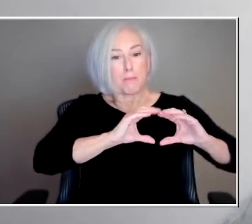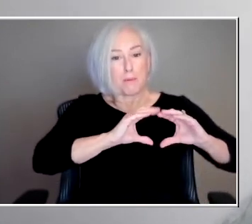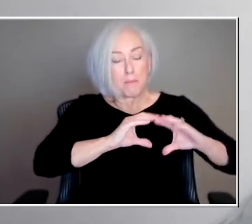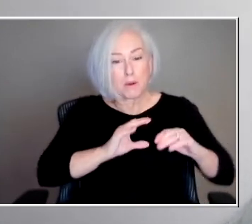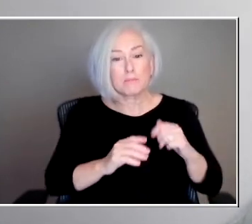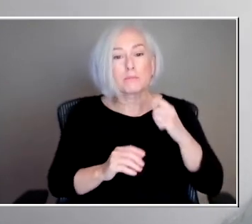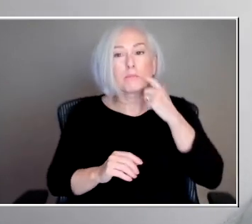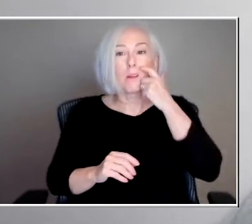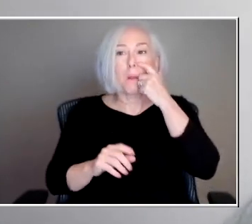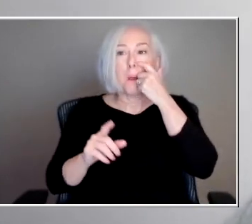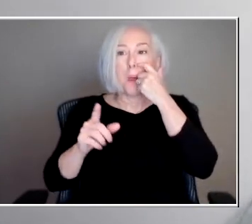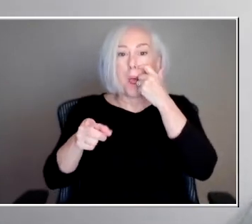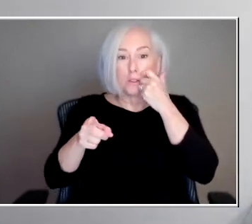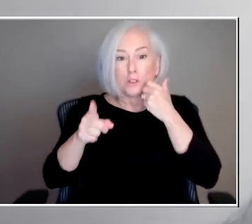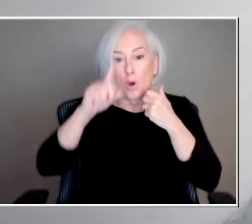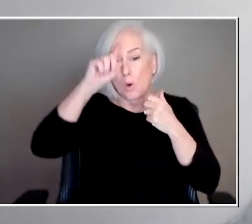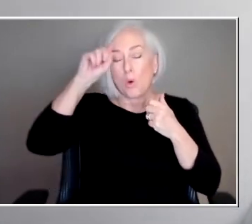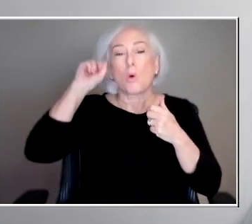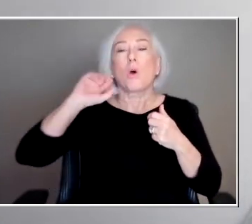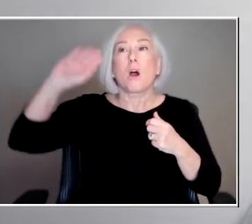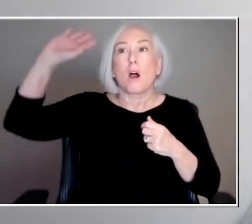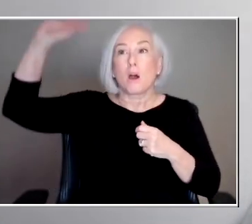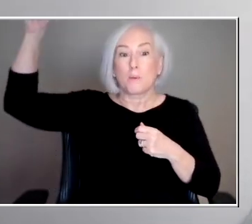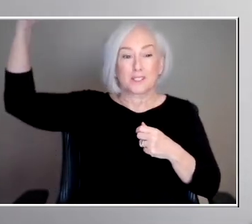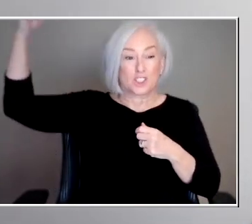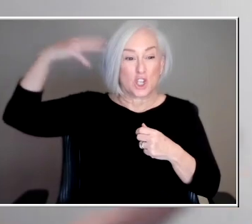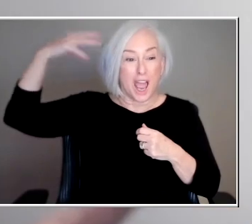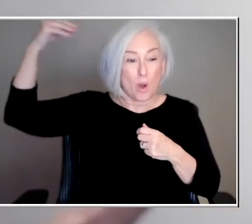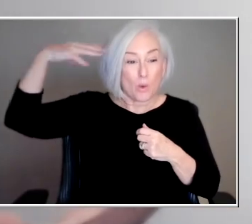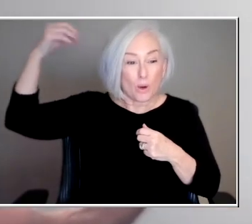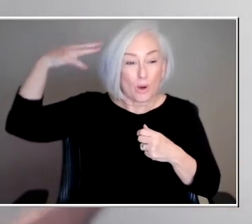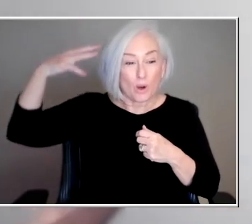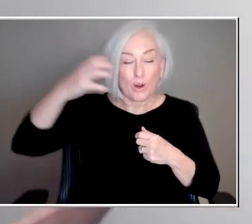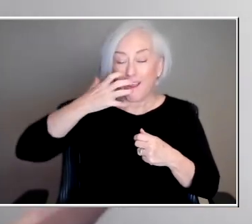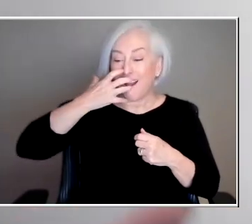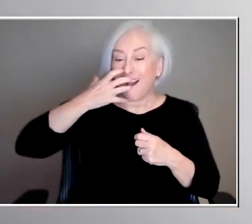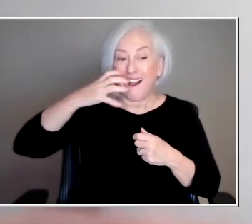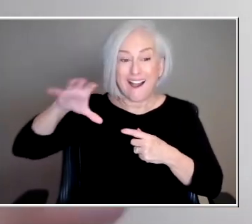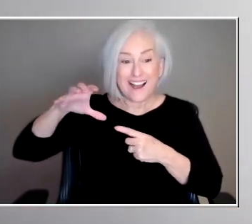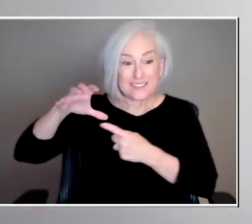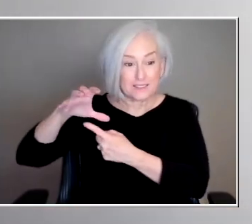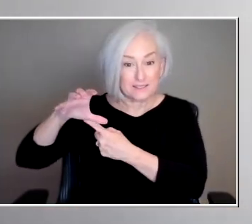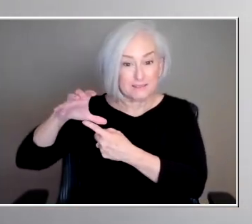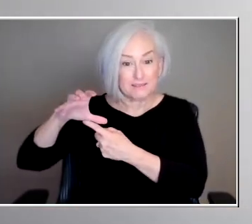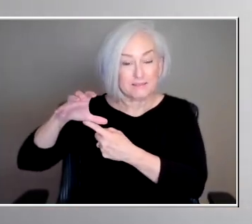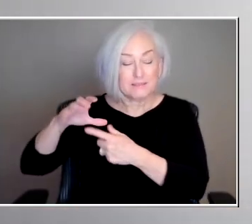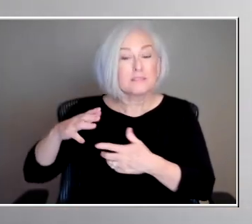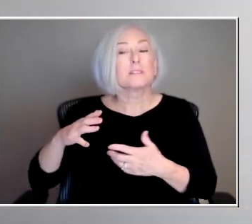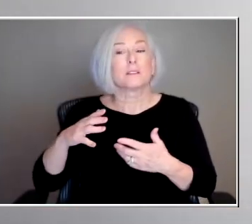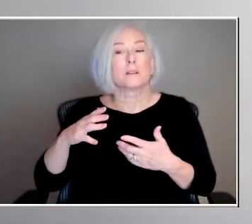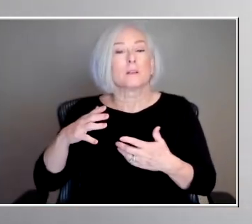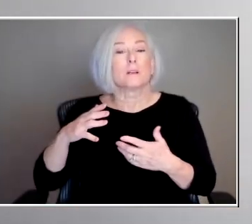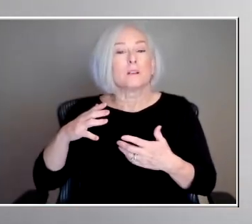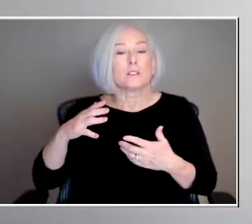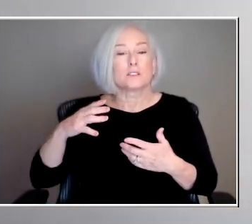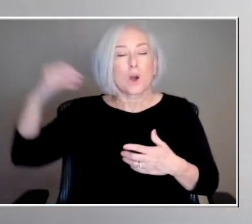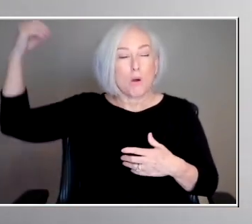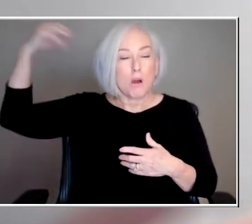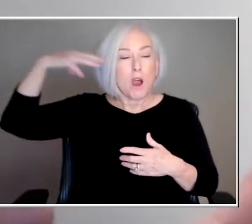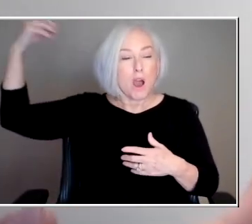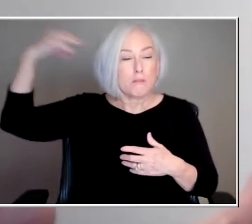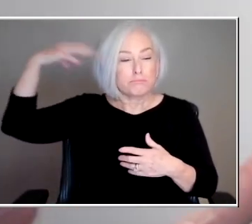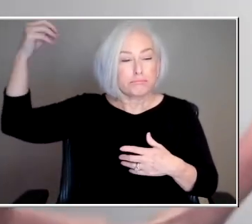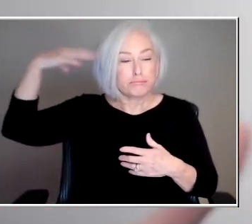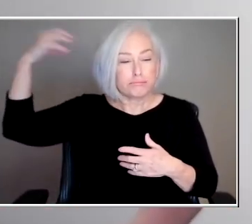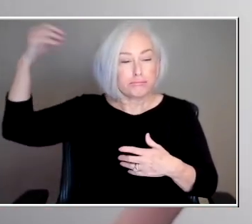hot water, or not just hot water, but anything hot can dilate the blood vessels. And so when you're standing in a hot shower